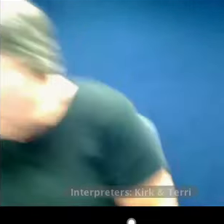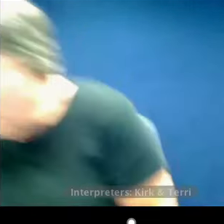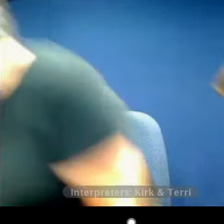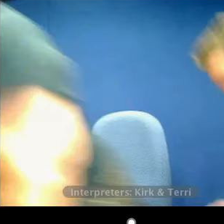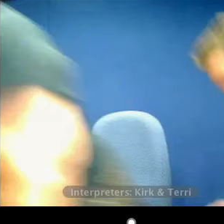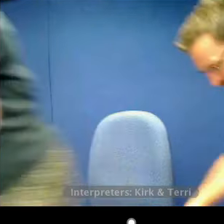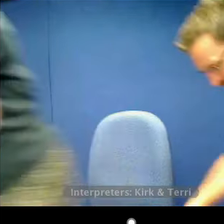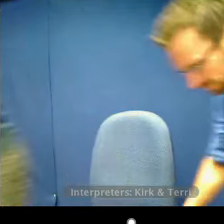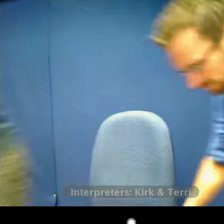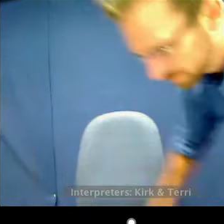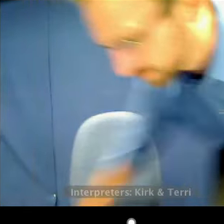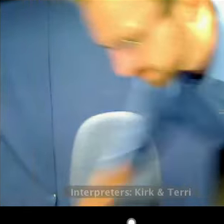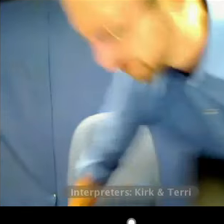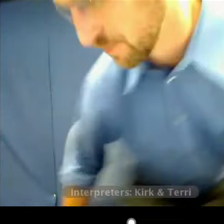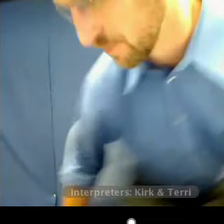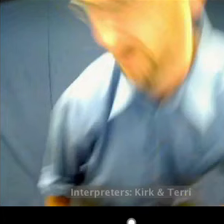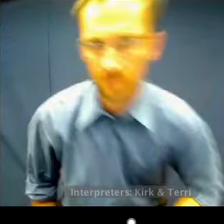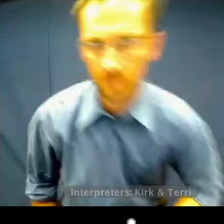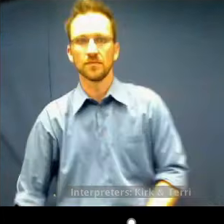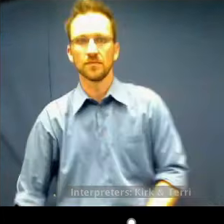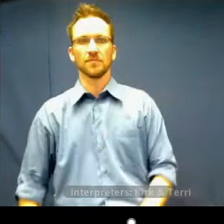Typically, states are also going to have